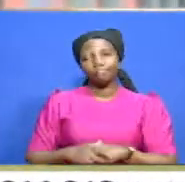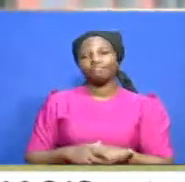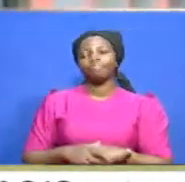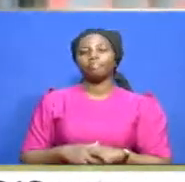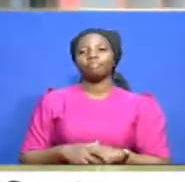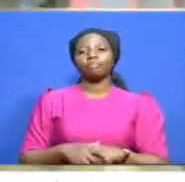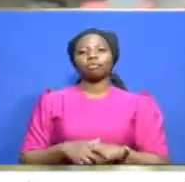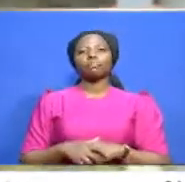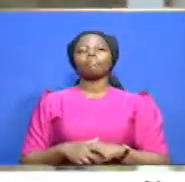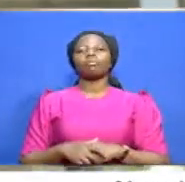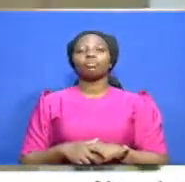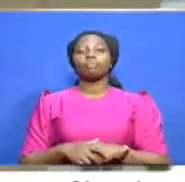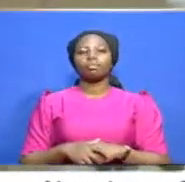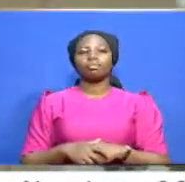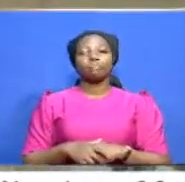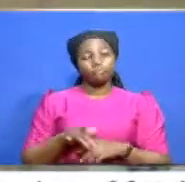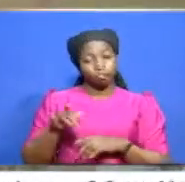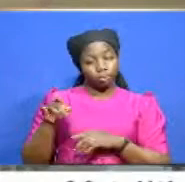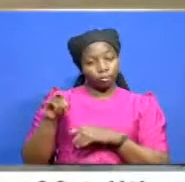2015, and